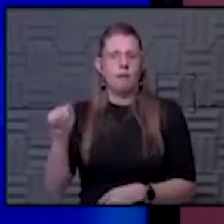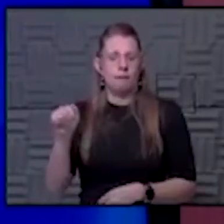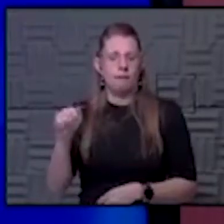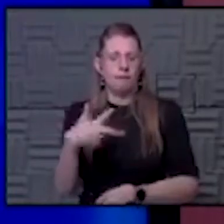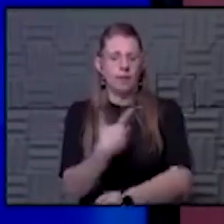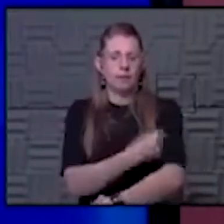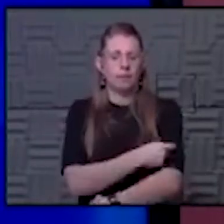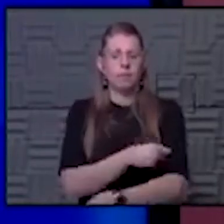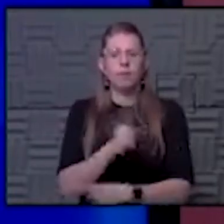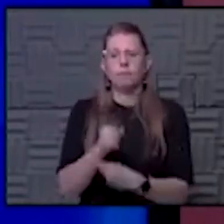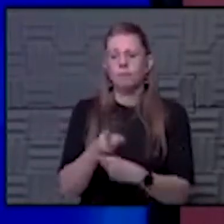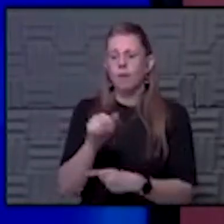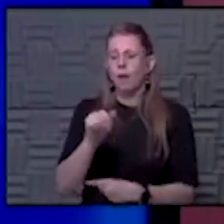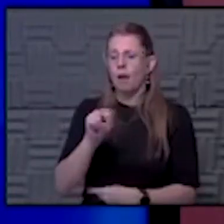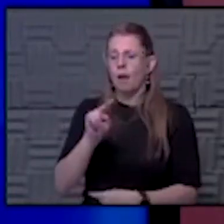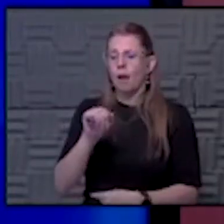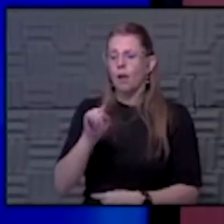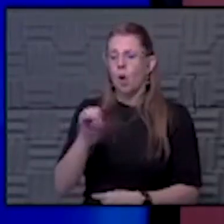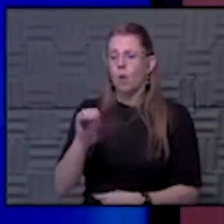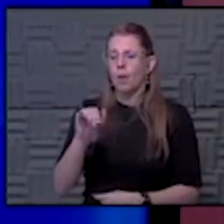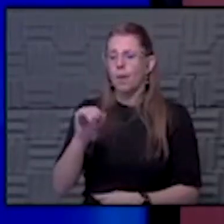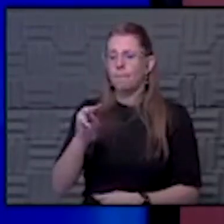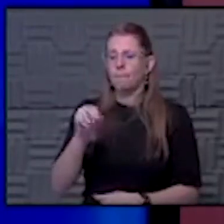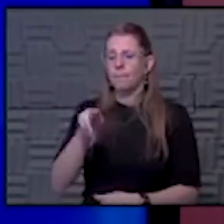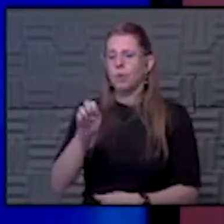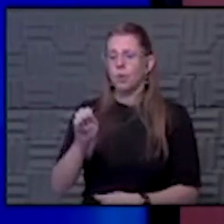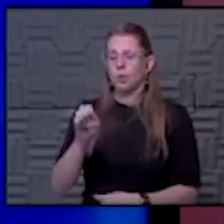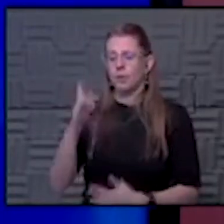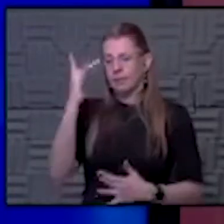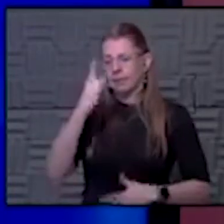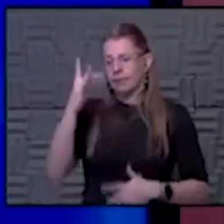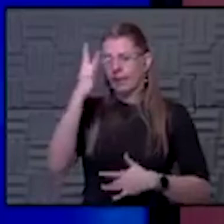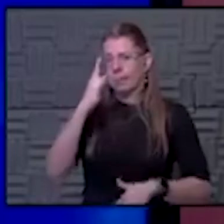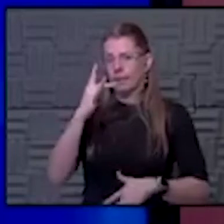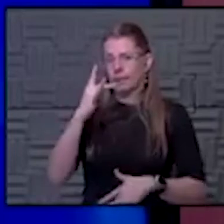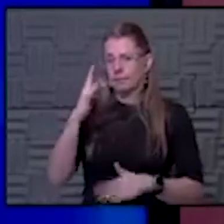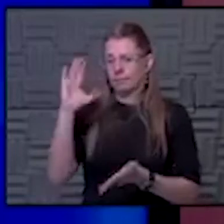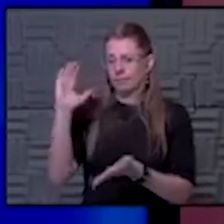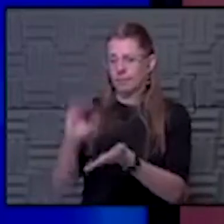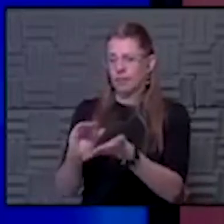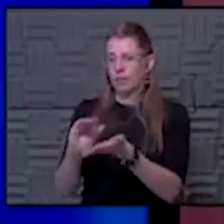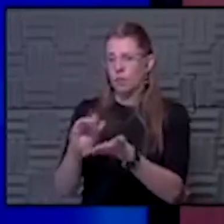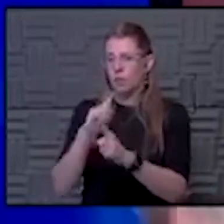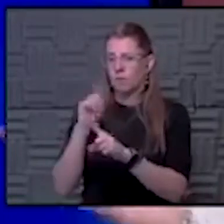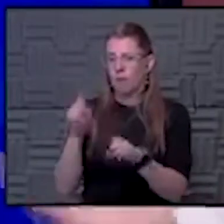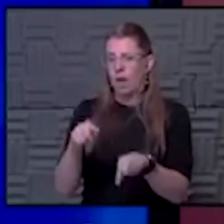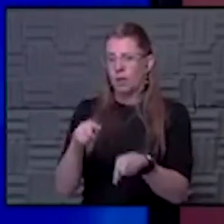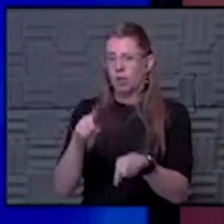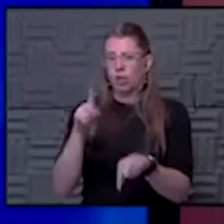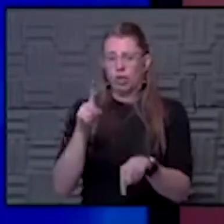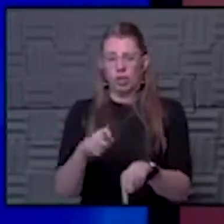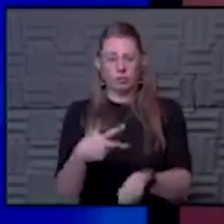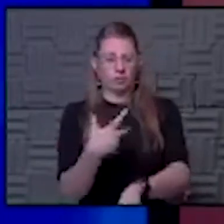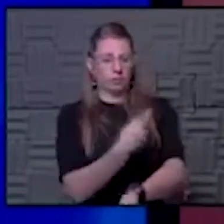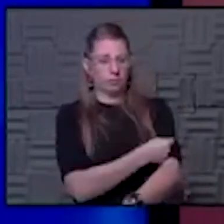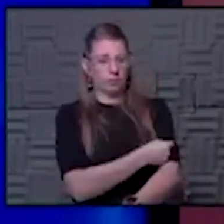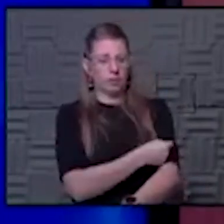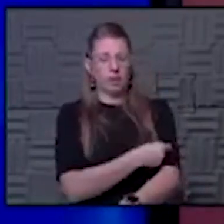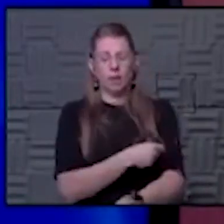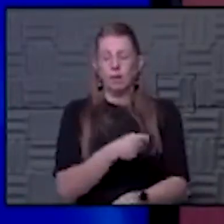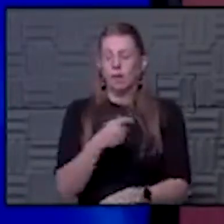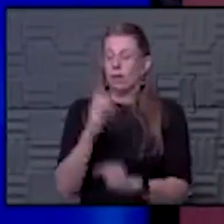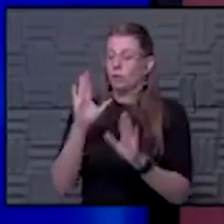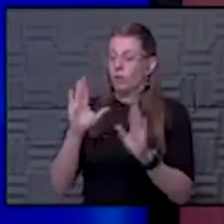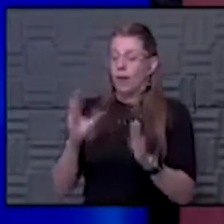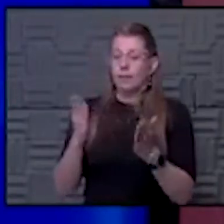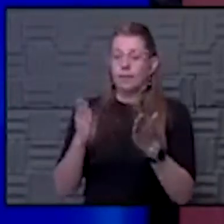autoimmune diseases are told to do things to minimize their immune response. Should they take the vaccine? Actually, great guidance from the CDC again yesterday. It's a Yeah. little